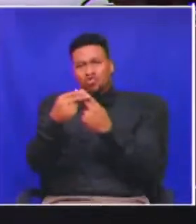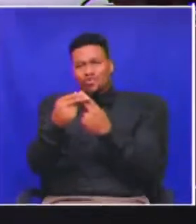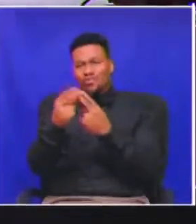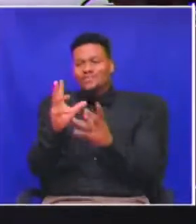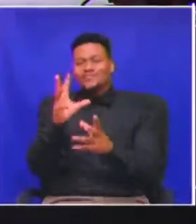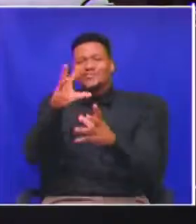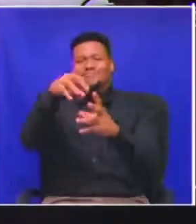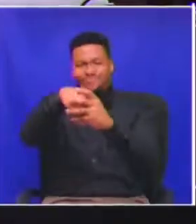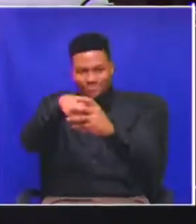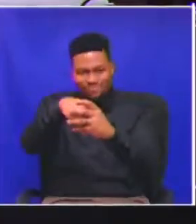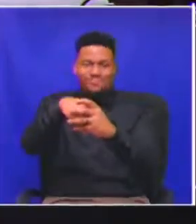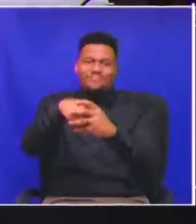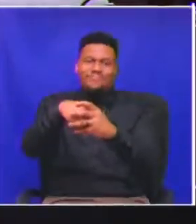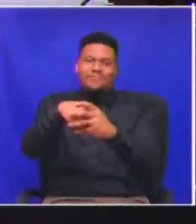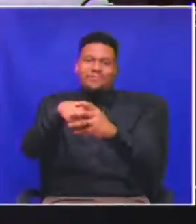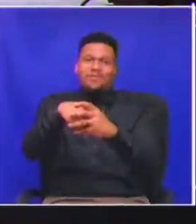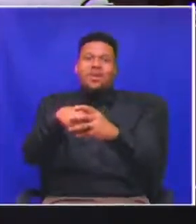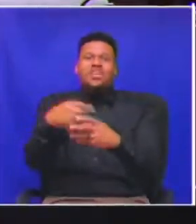G20.